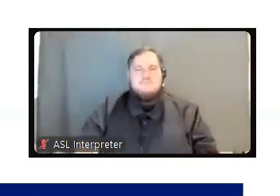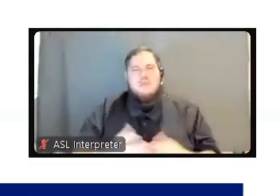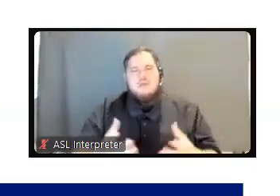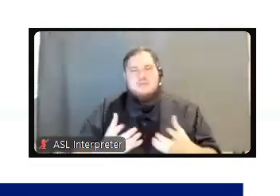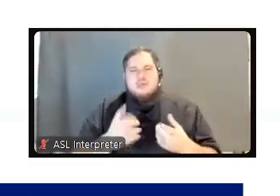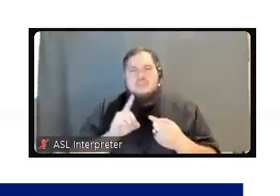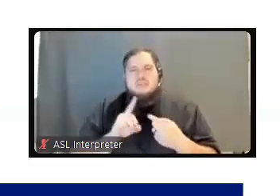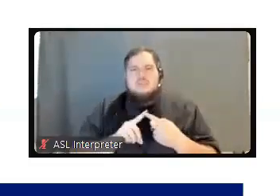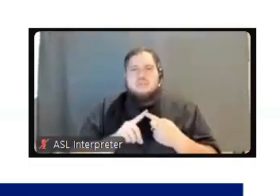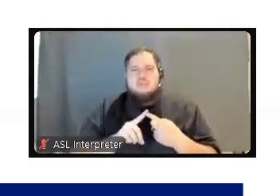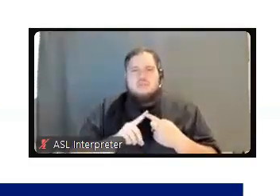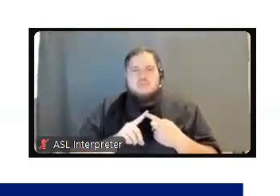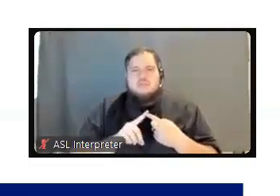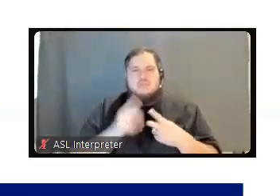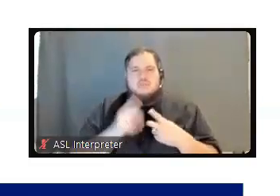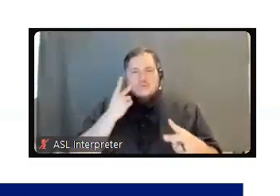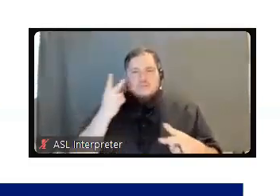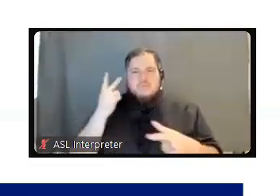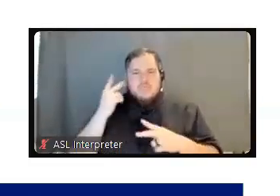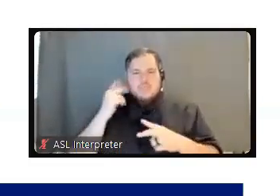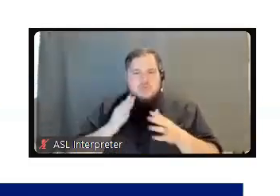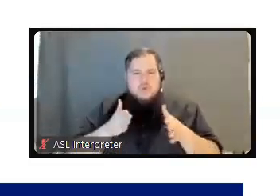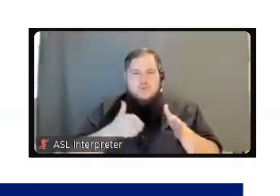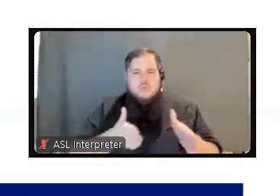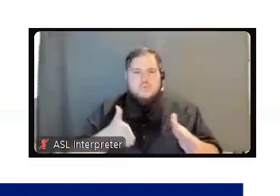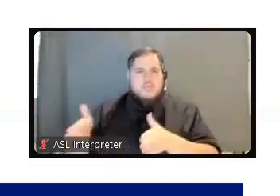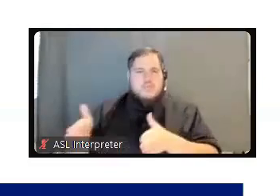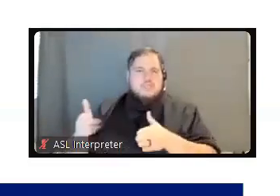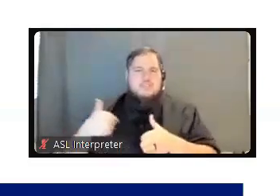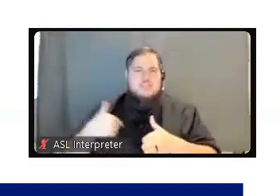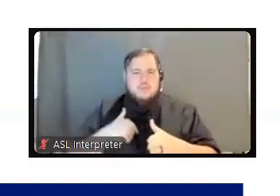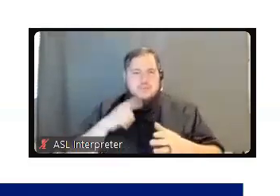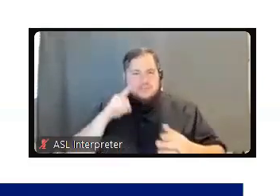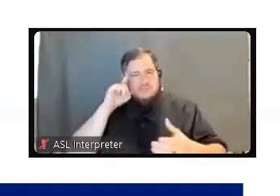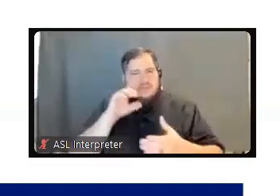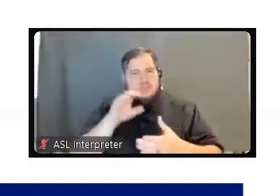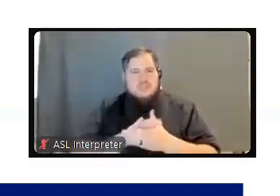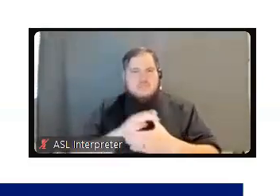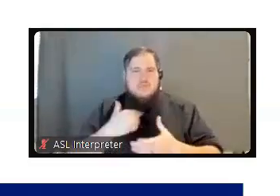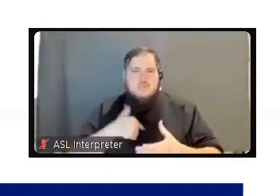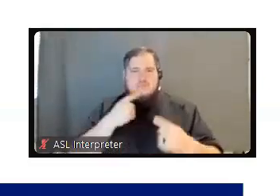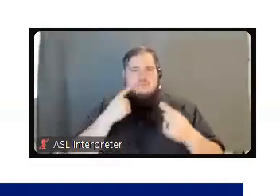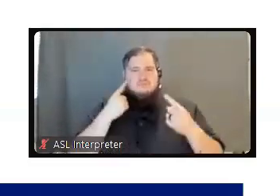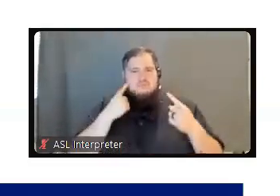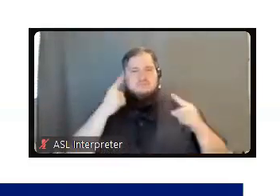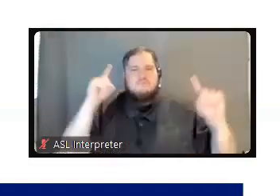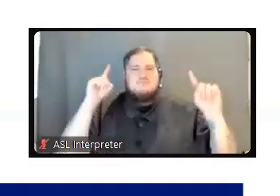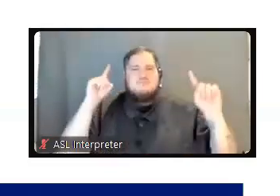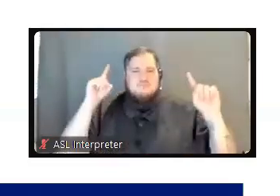to reflect on ways that we believe from our perspective we've achieved some of these